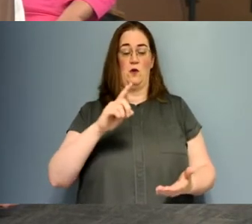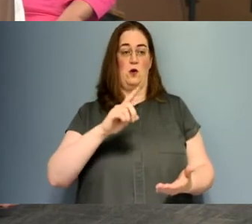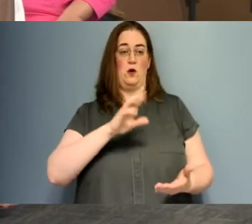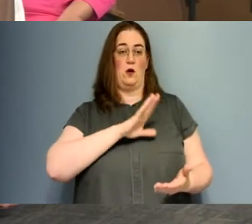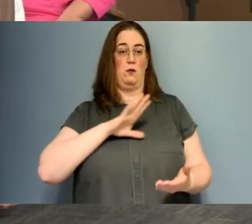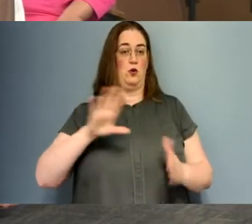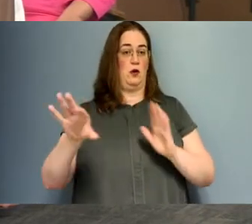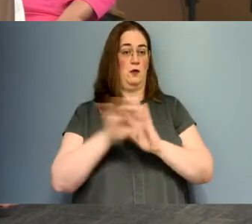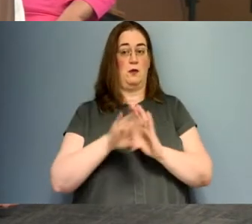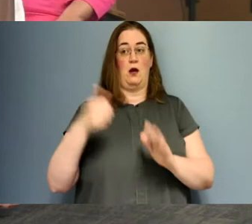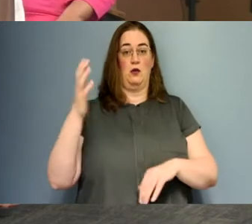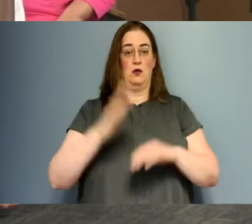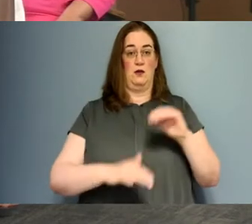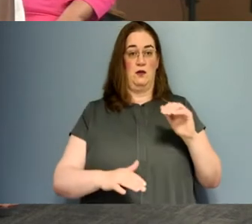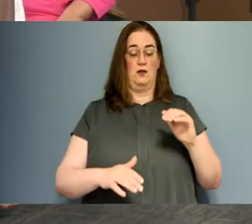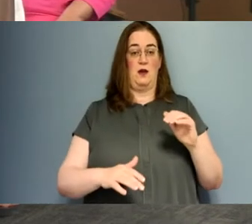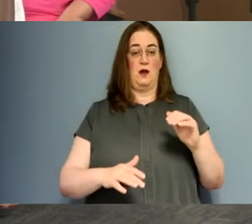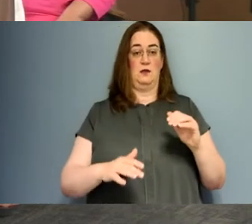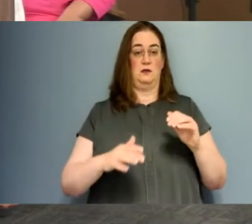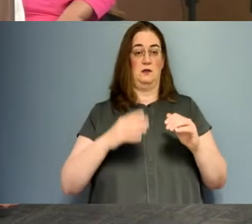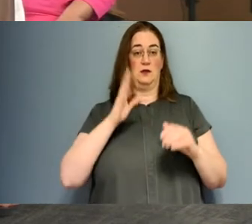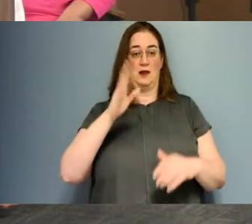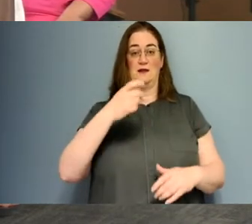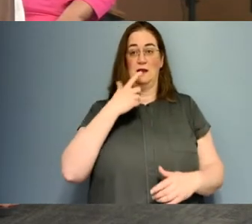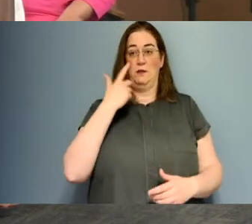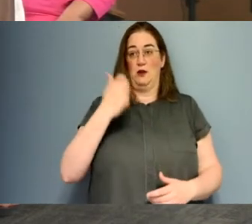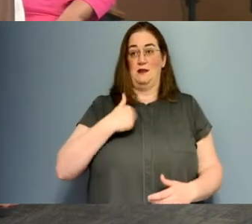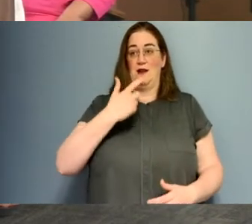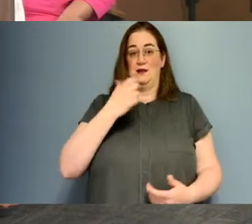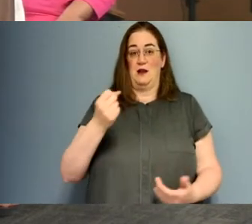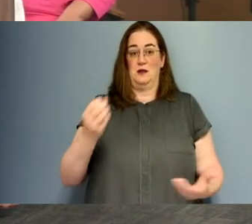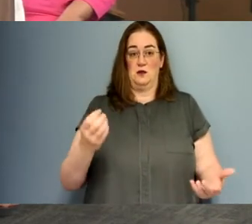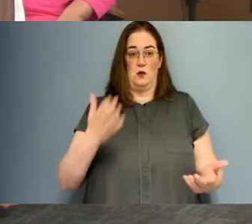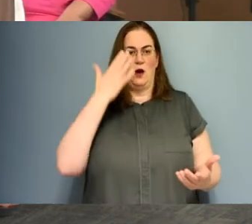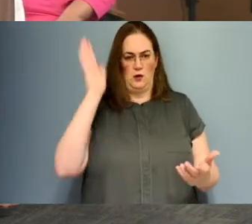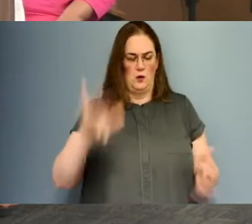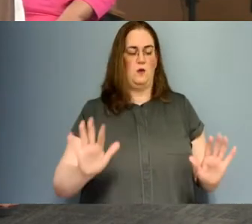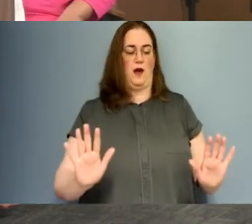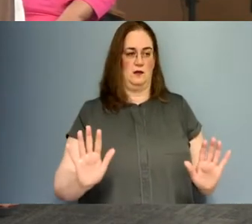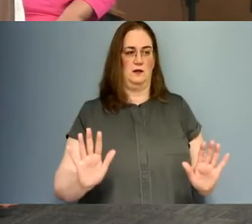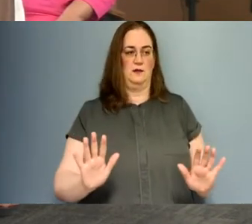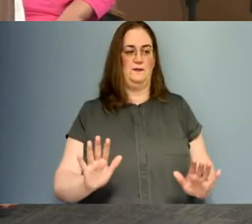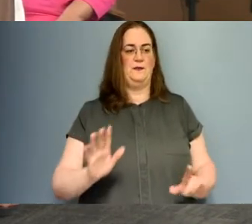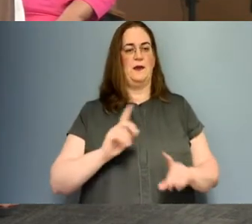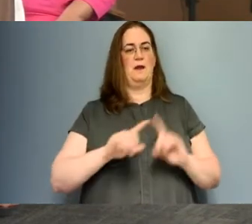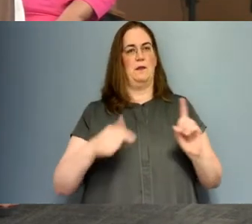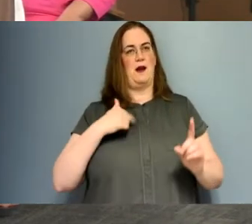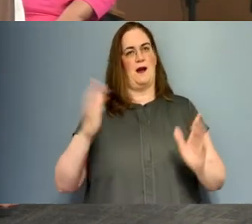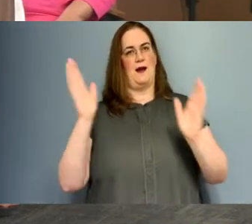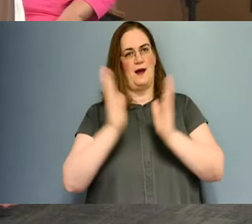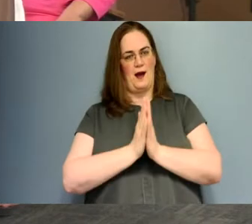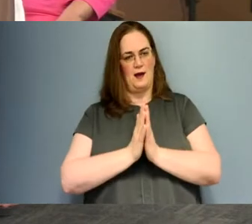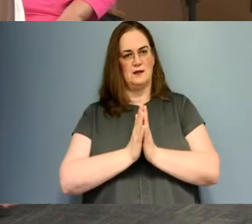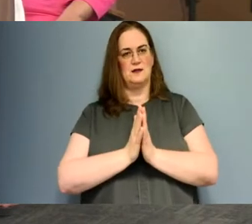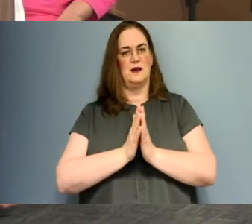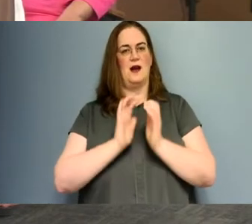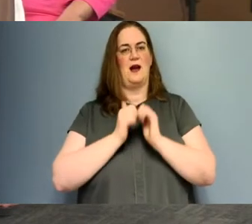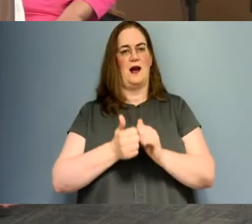appointment other than to callously state, because I said so. I know all that. But I ask